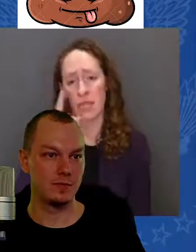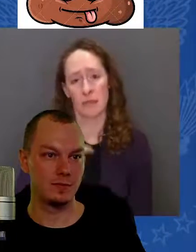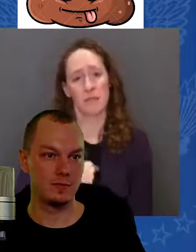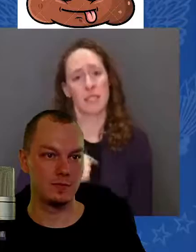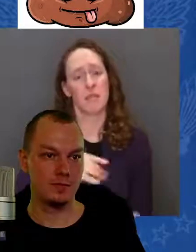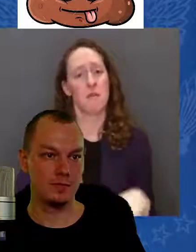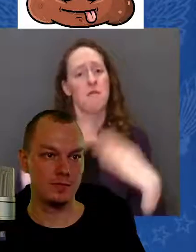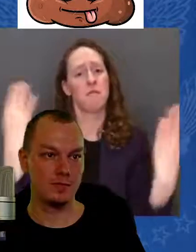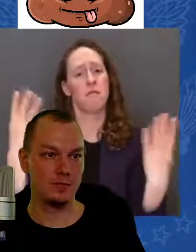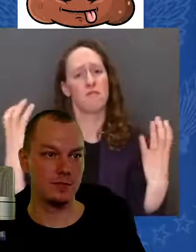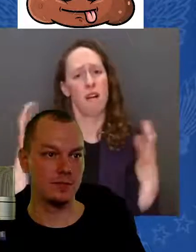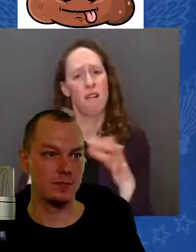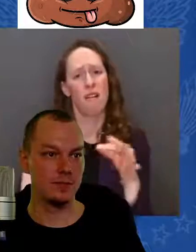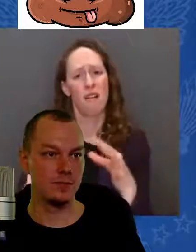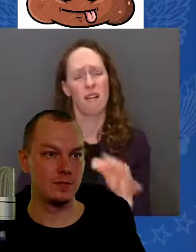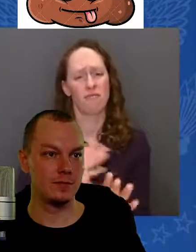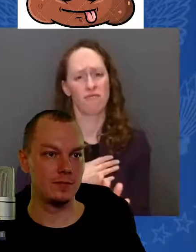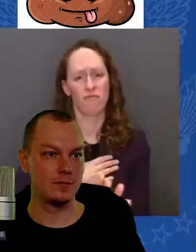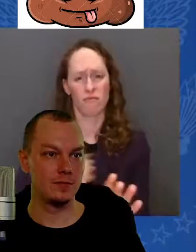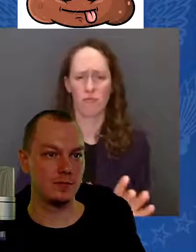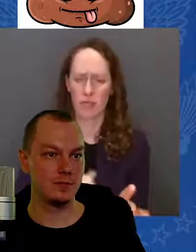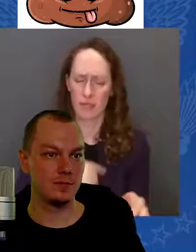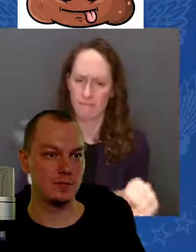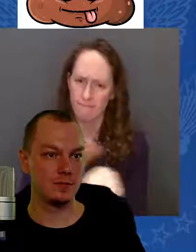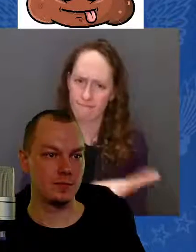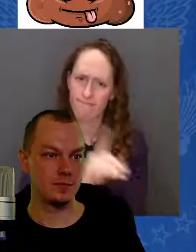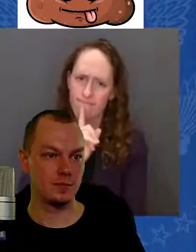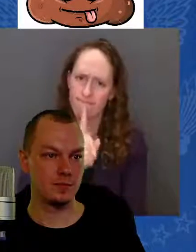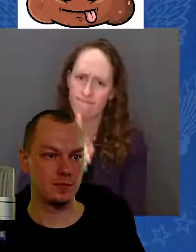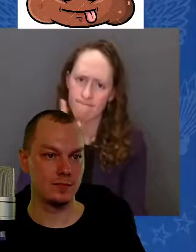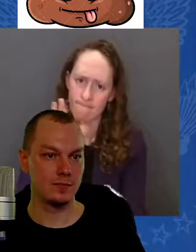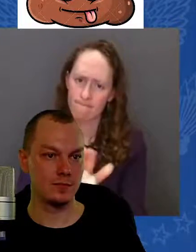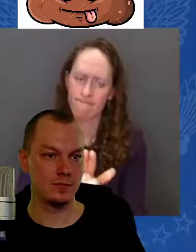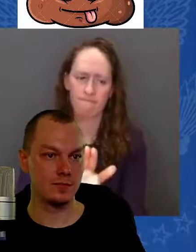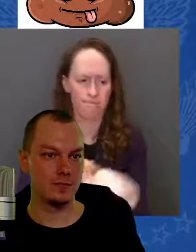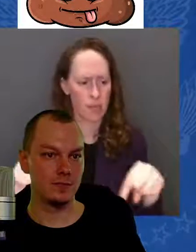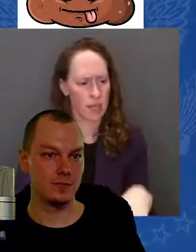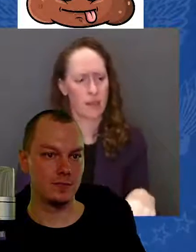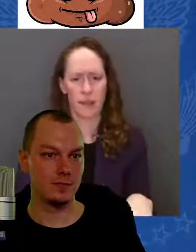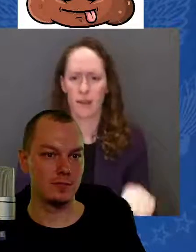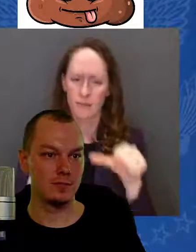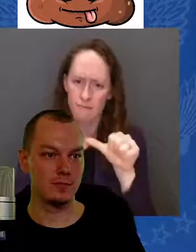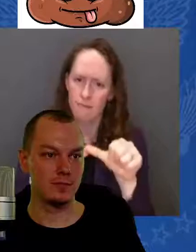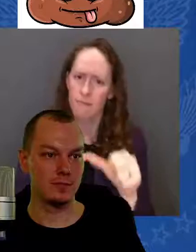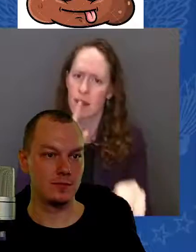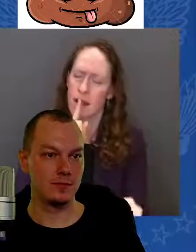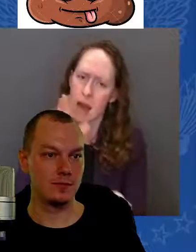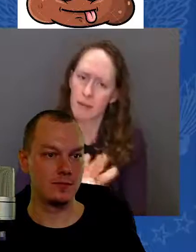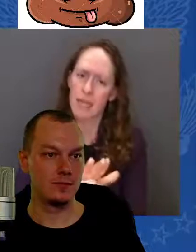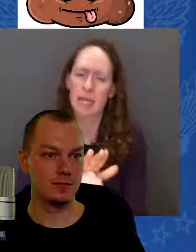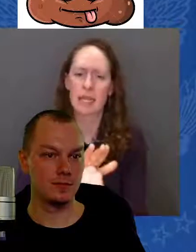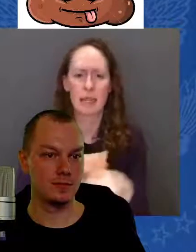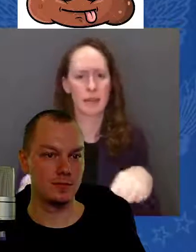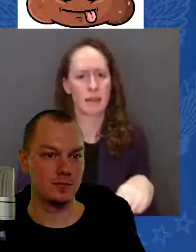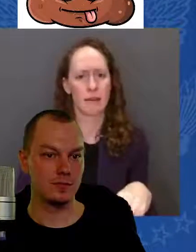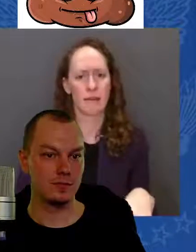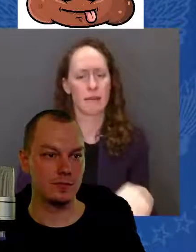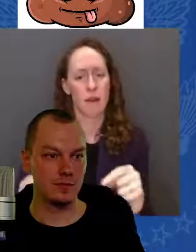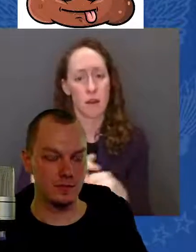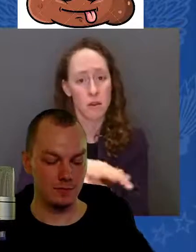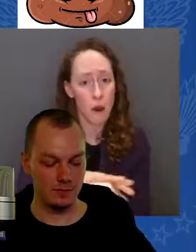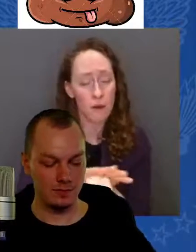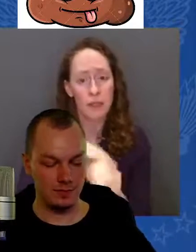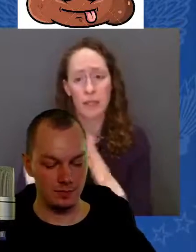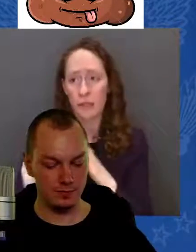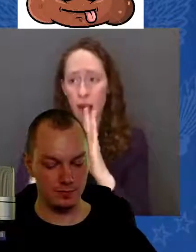and local partners that, in fact, help is not just on the way, but help is here.